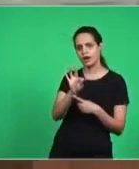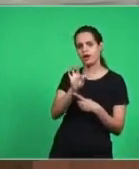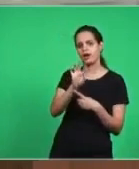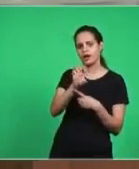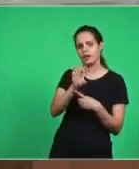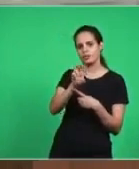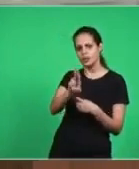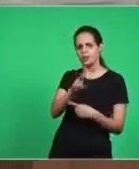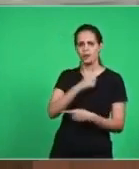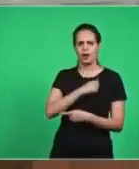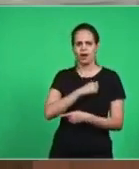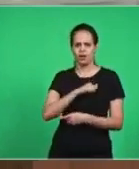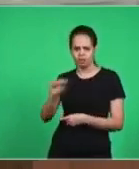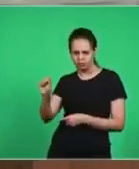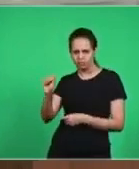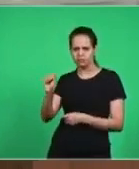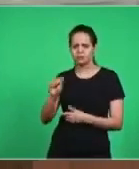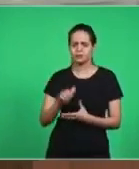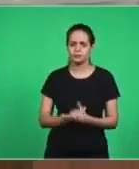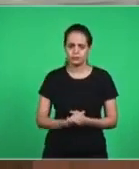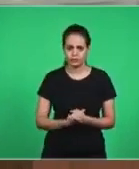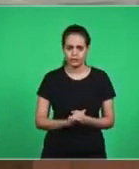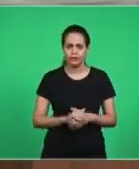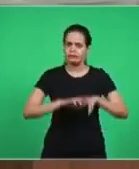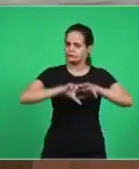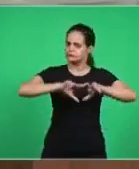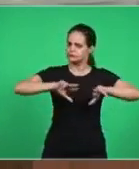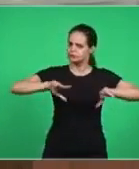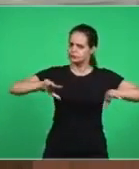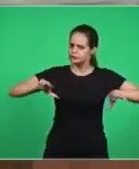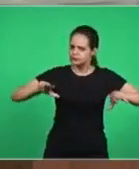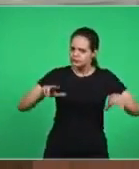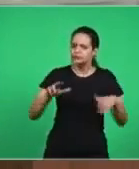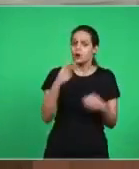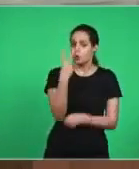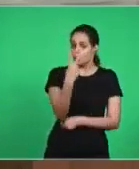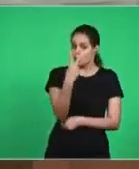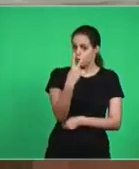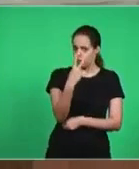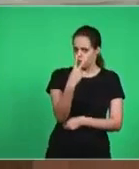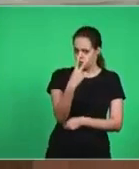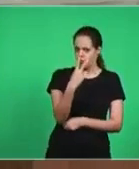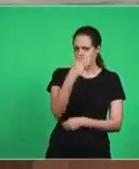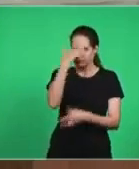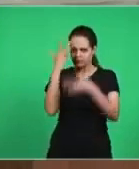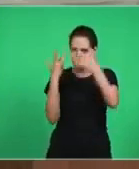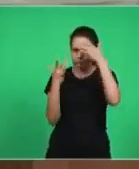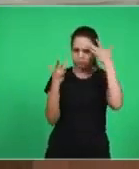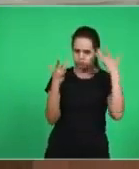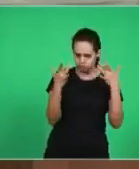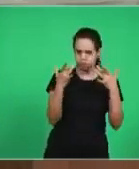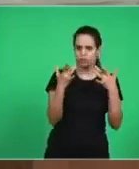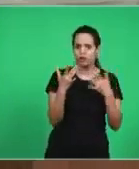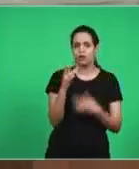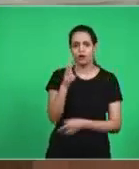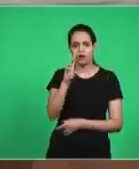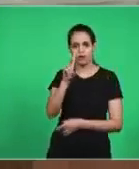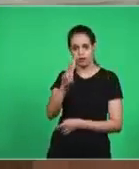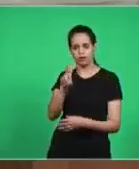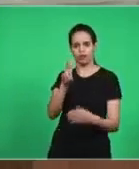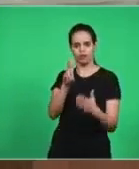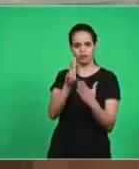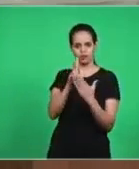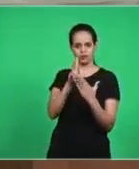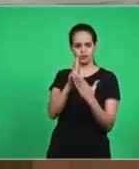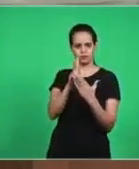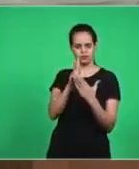mentioned the indigenous culture. This brethren made sure to record their positions. They are all